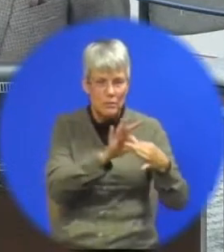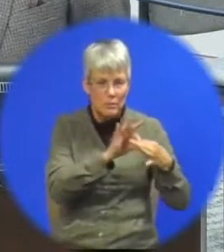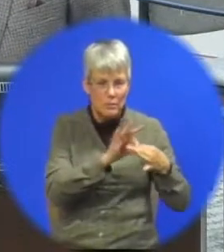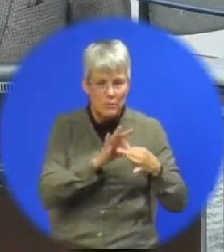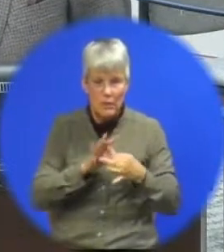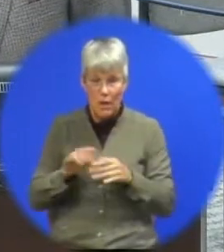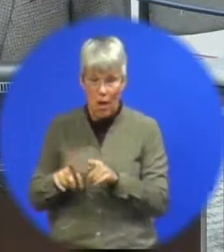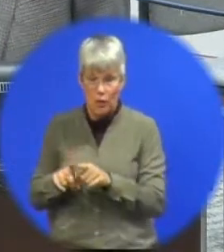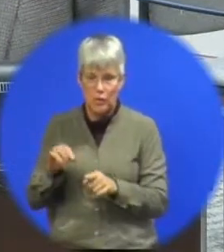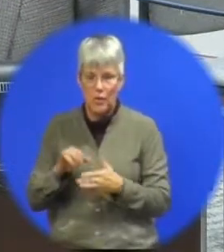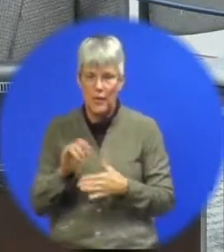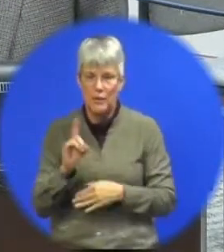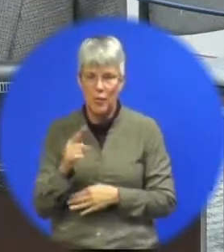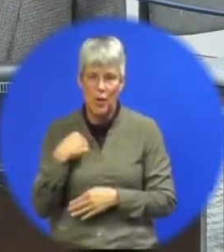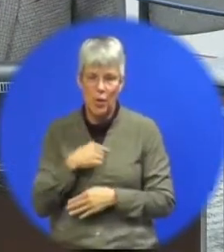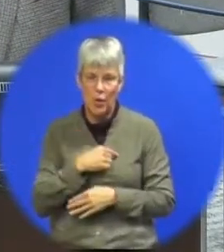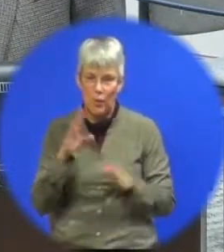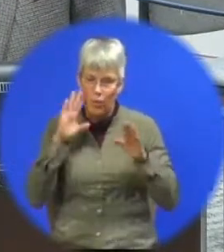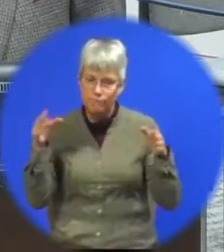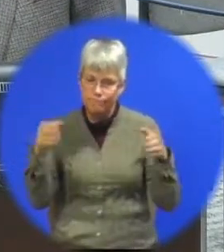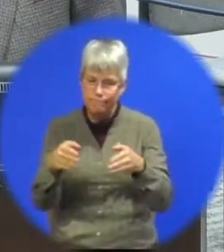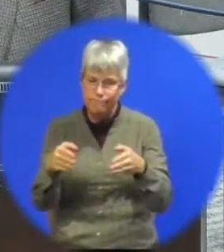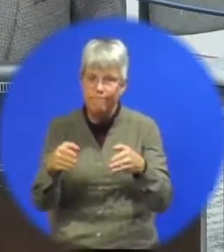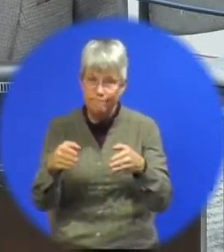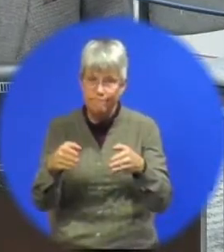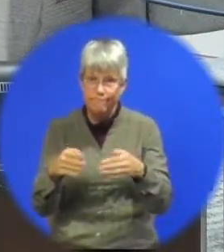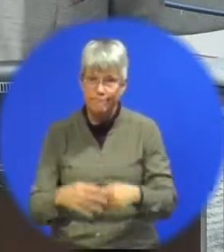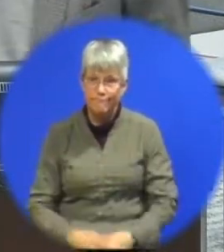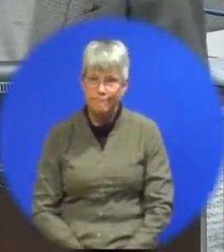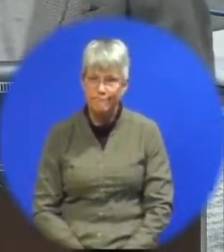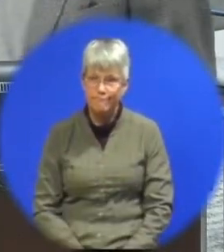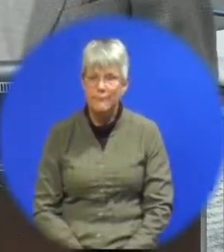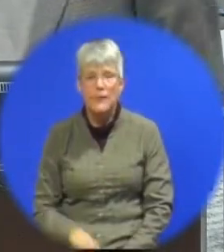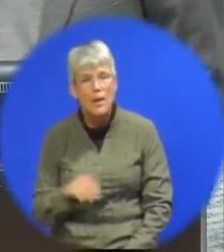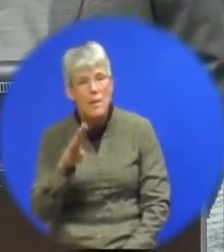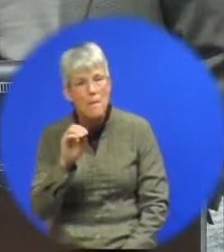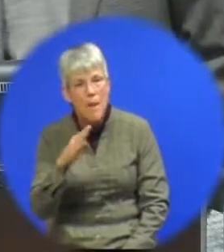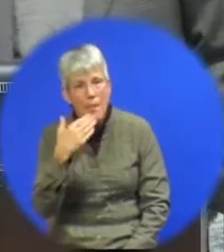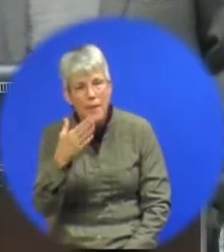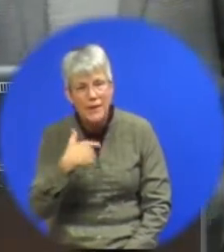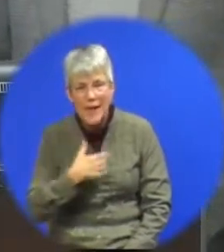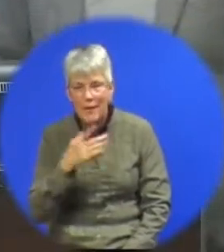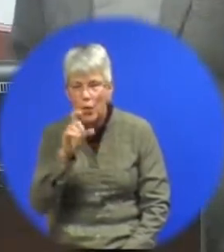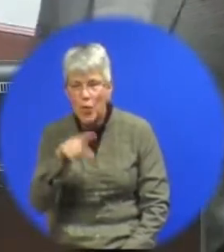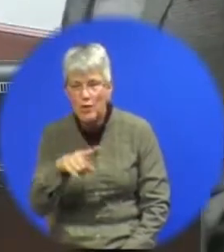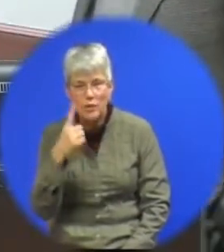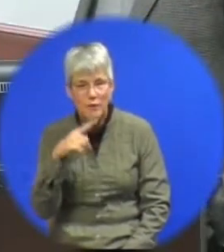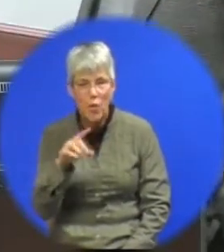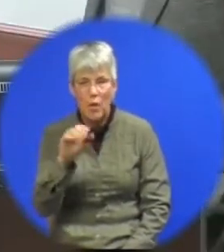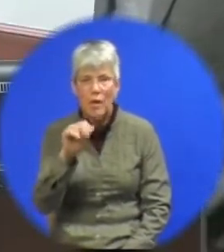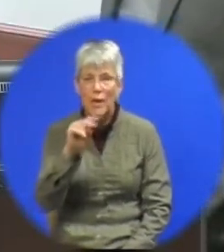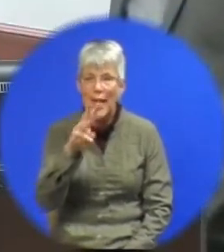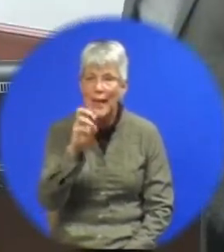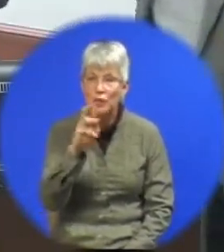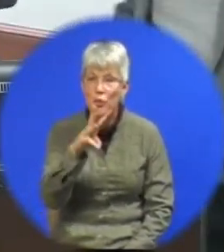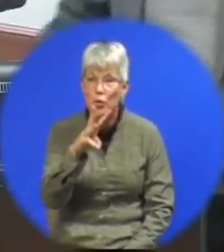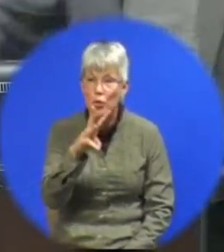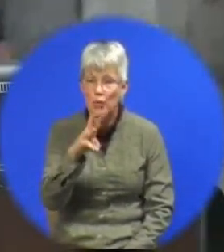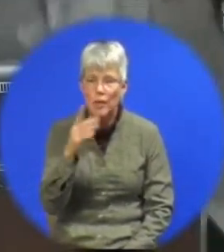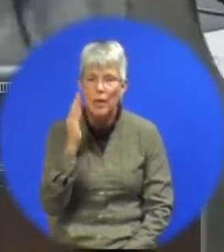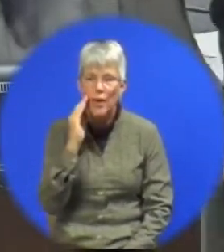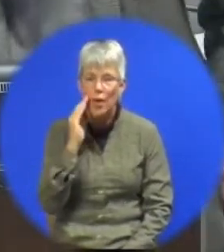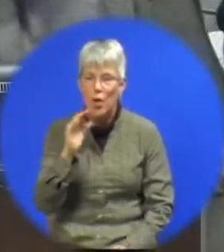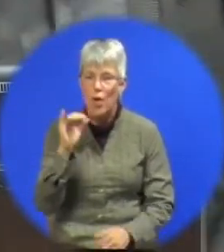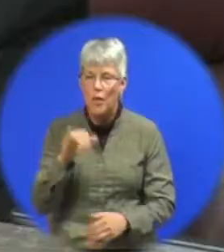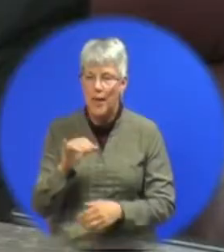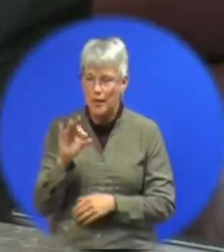where we'll be spending our efforts. Bob, thanks. I have a question for Andrew, I guess. I know Foothills Conservancy